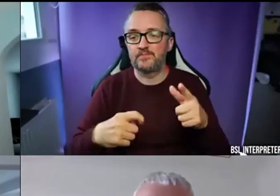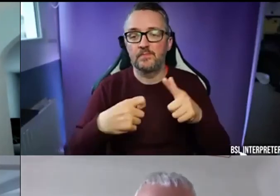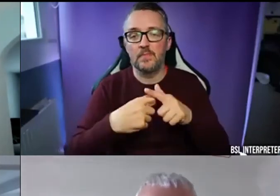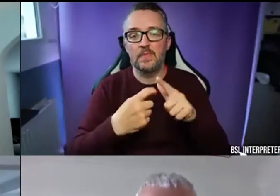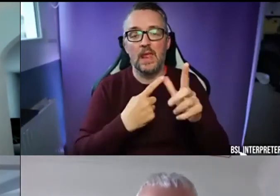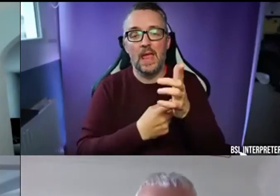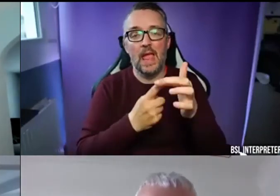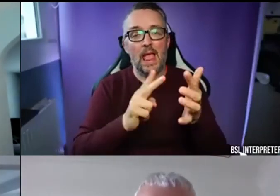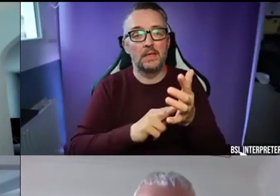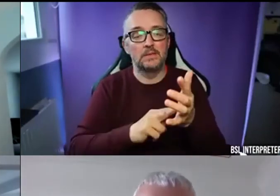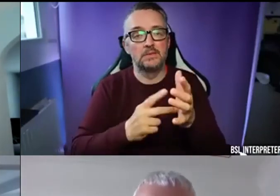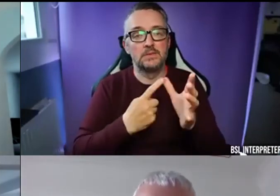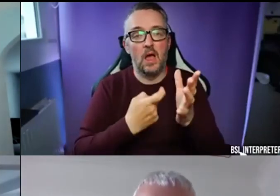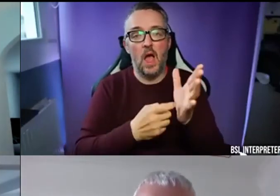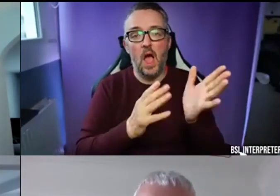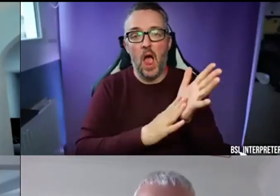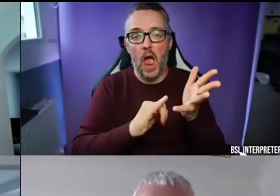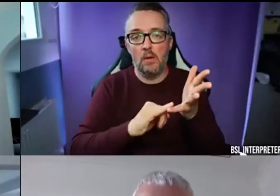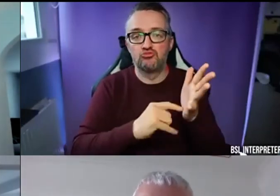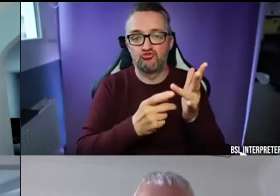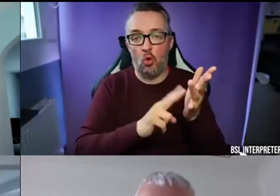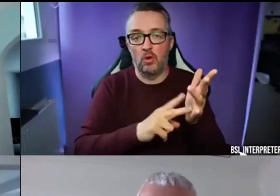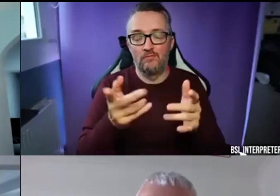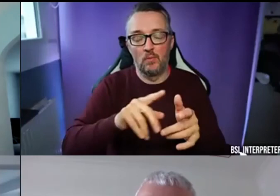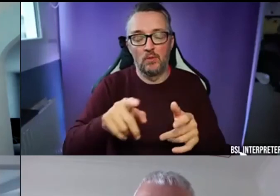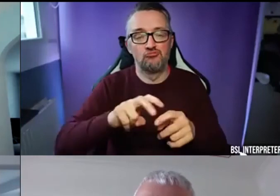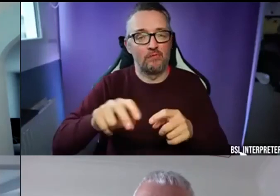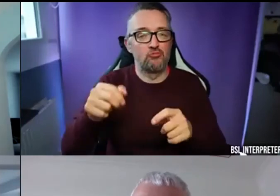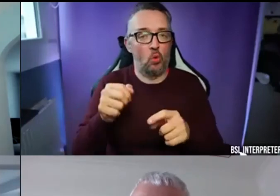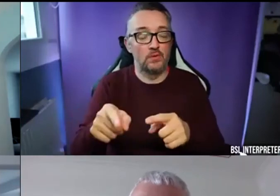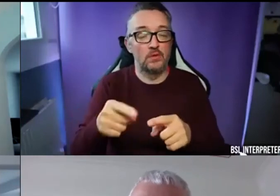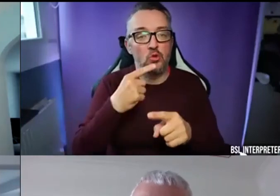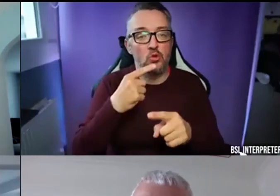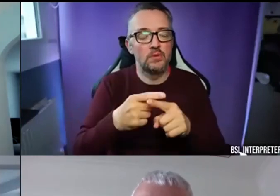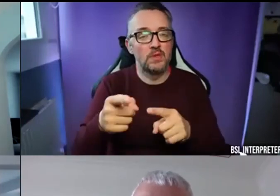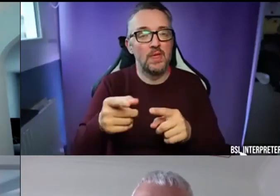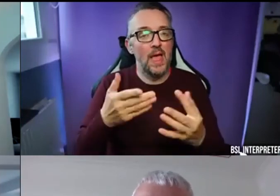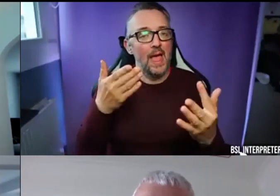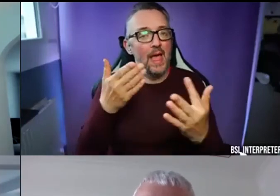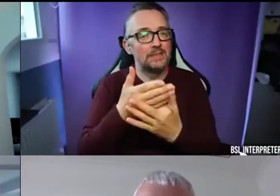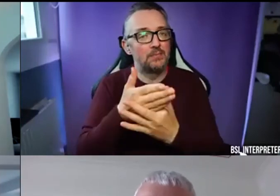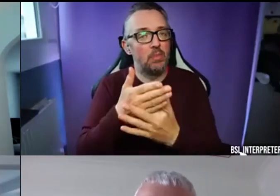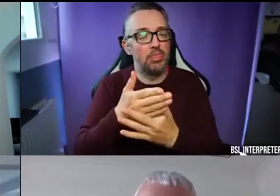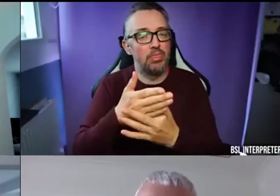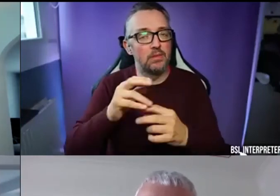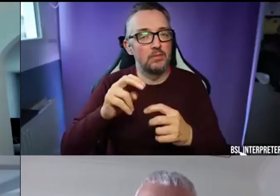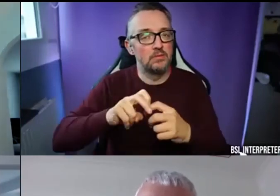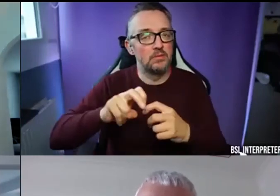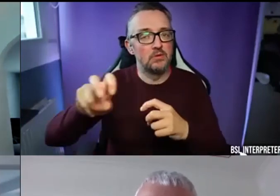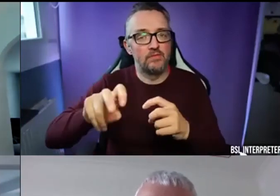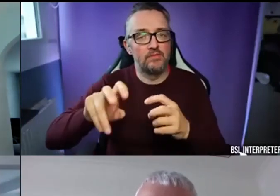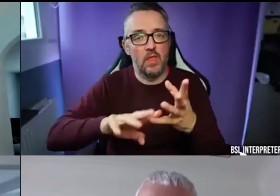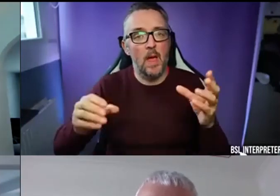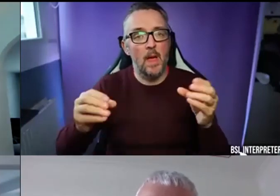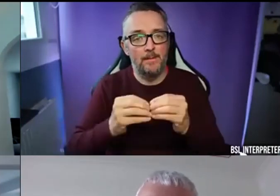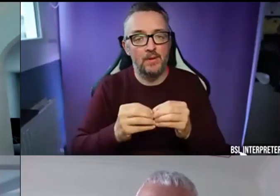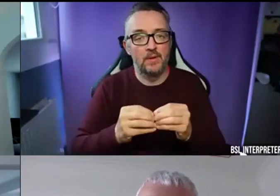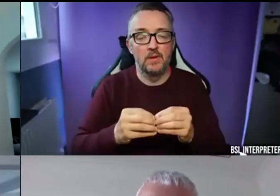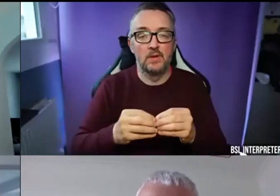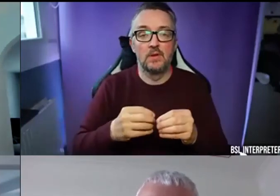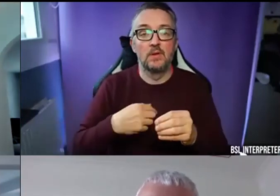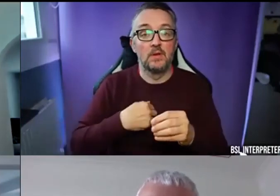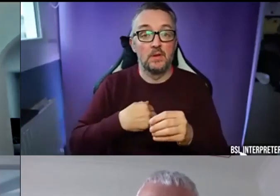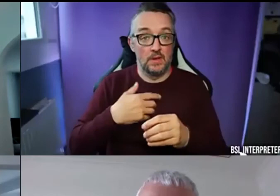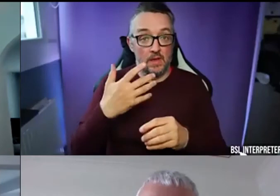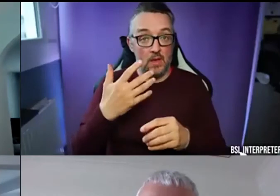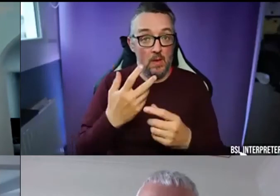Transport Scotland was in my group and mentioned the Accessible Travel Hub. Now this is a website that we host at Disability Equality Scotland in